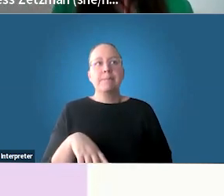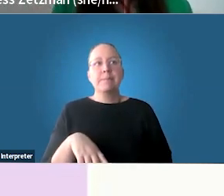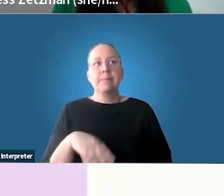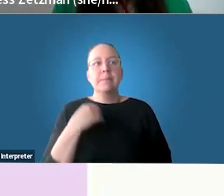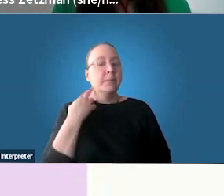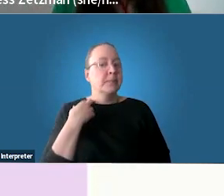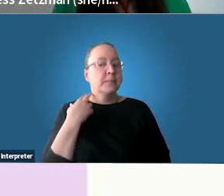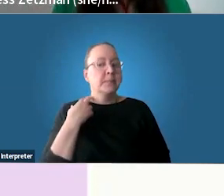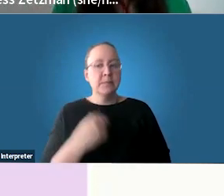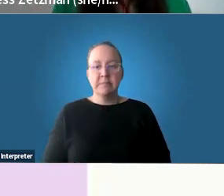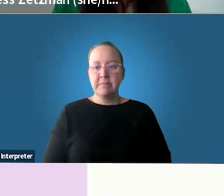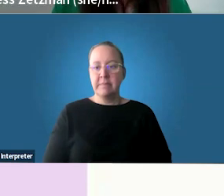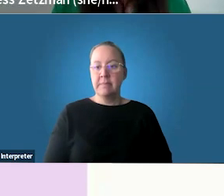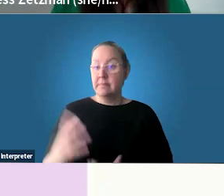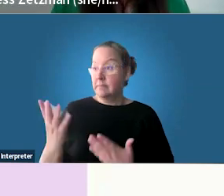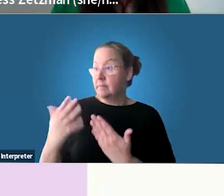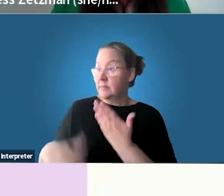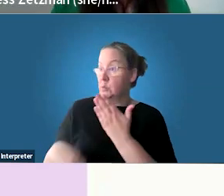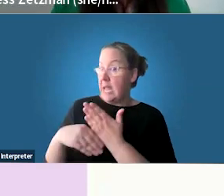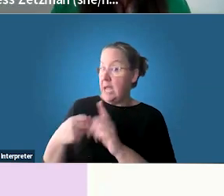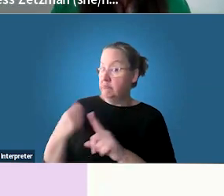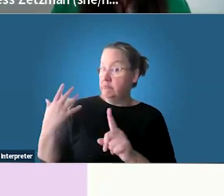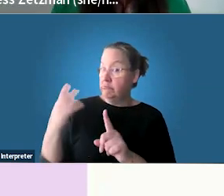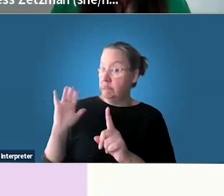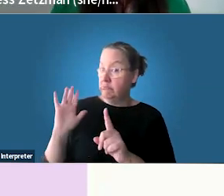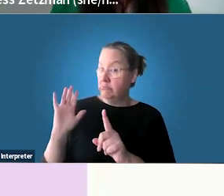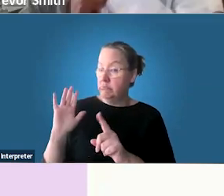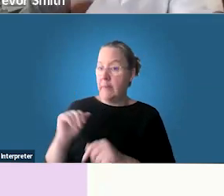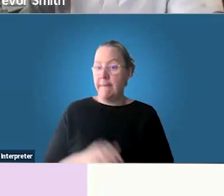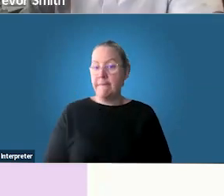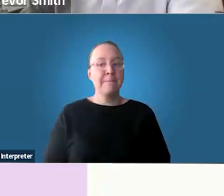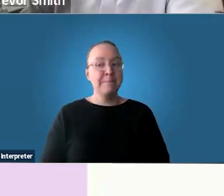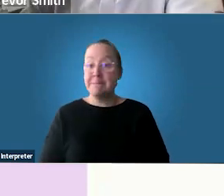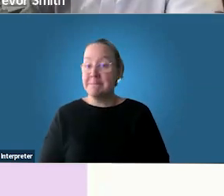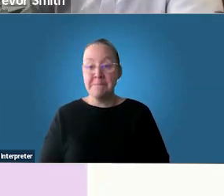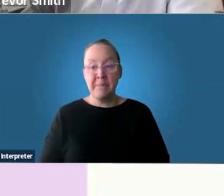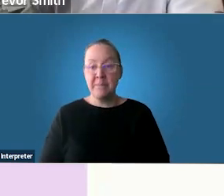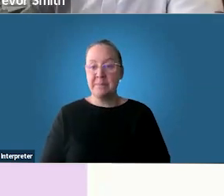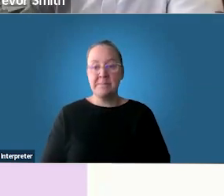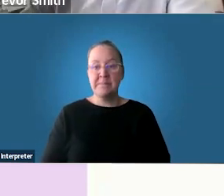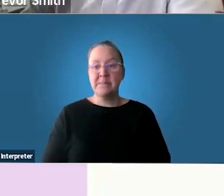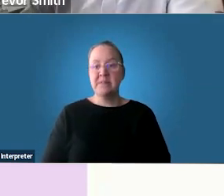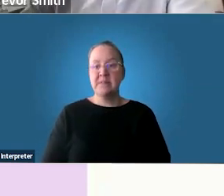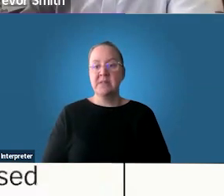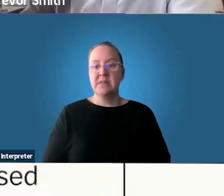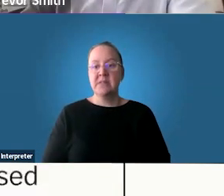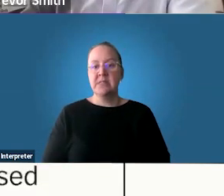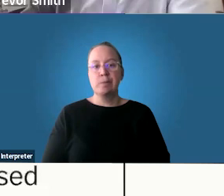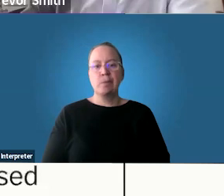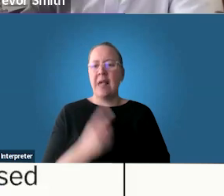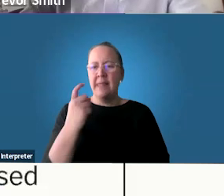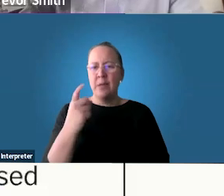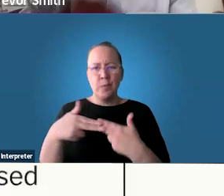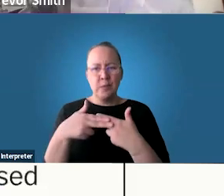too. Anything to add to this, Trevor, before we jump into? No, nothing for me here. I think there's just one